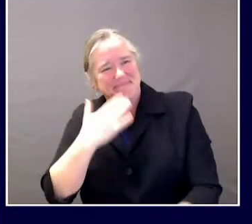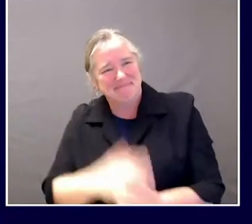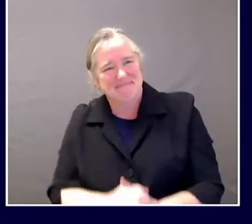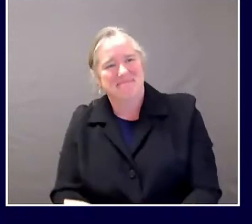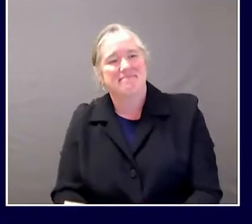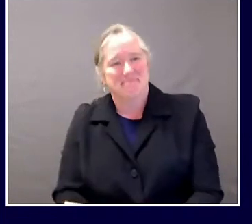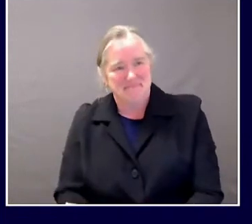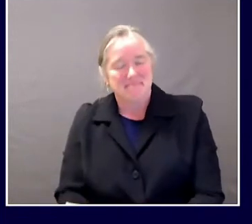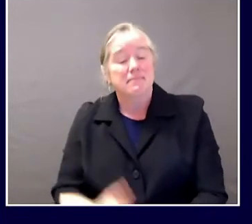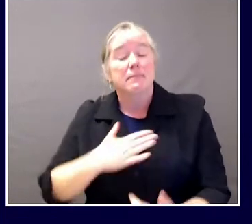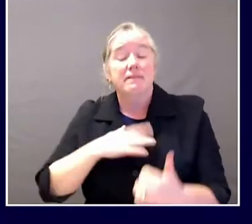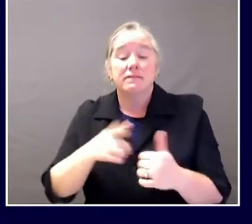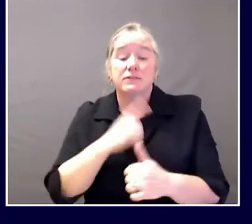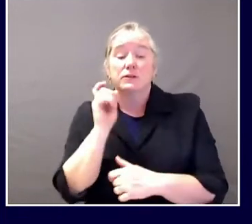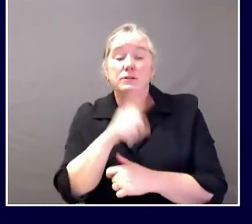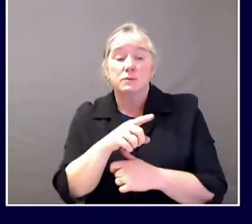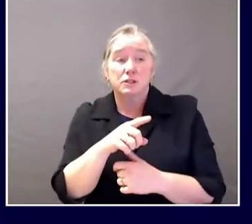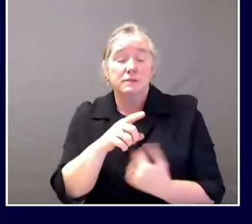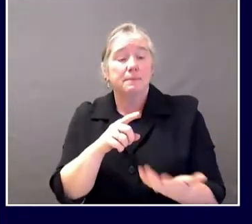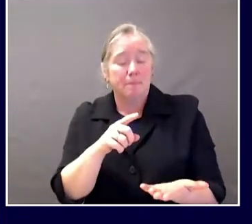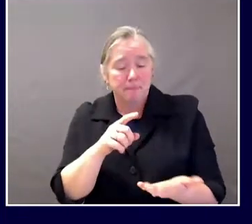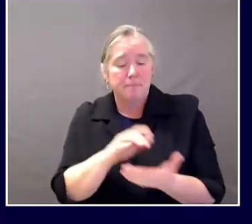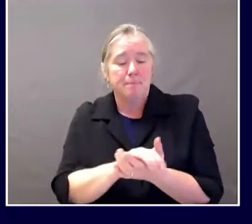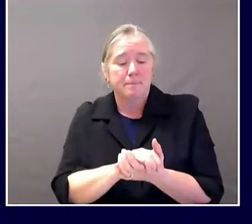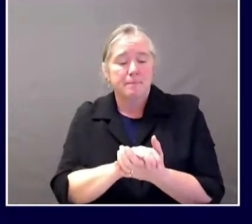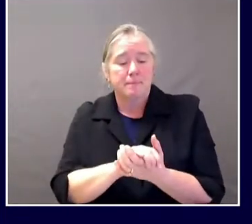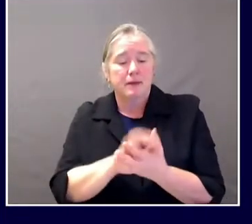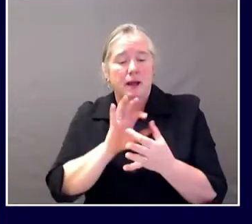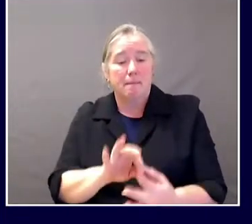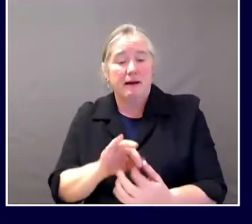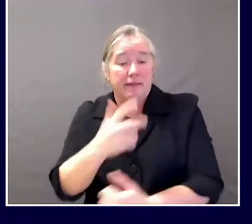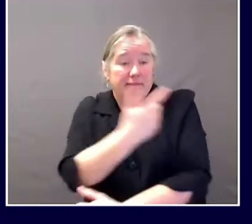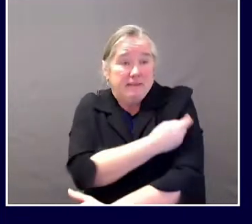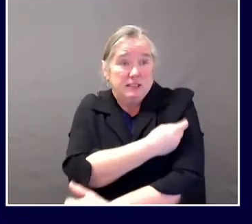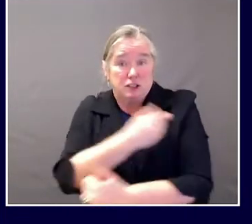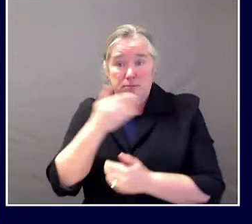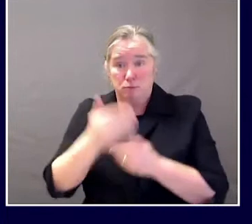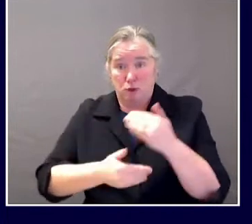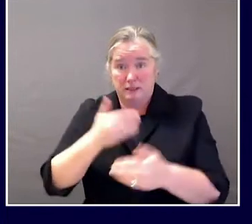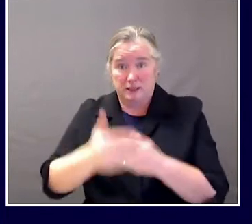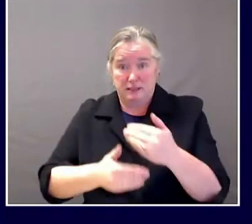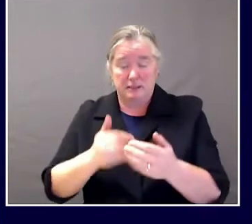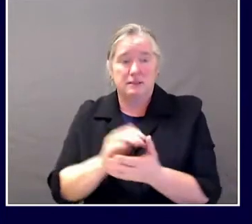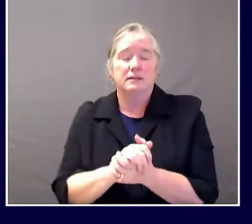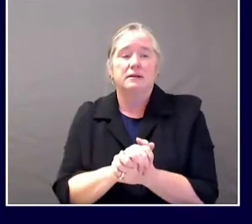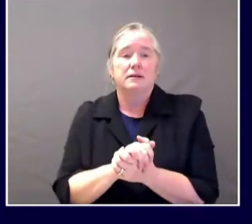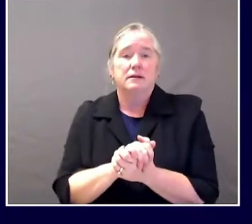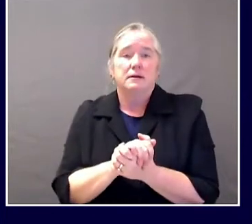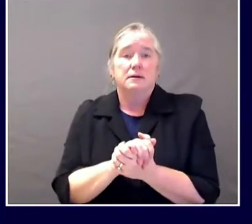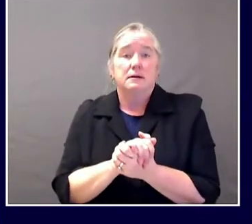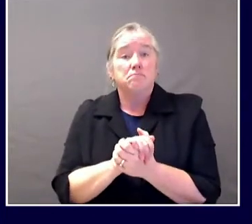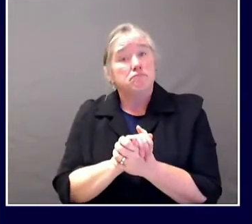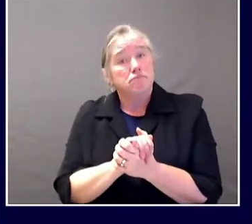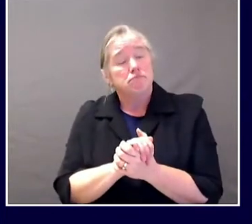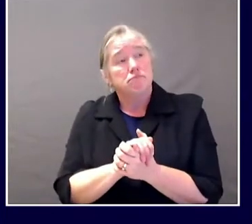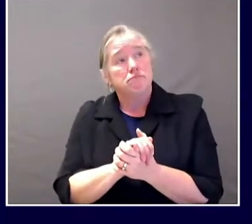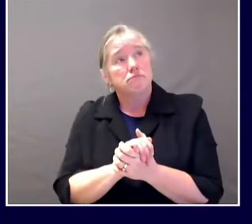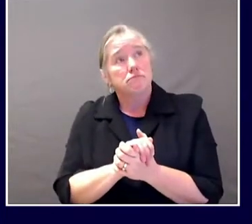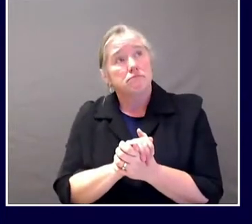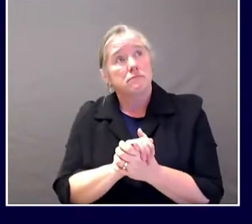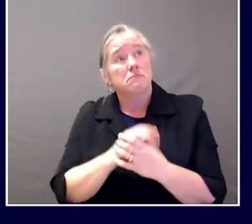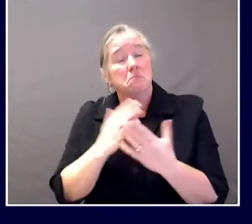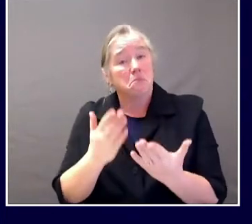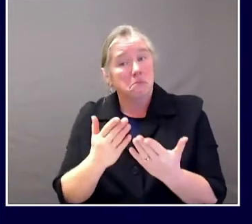questions today. My first question is about the vaccination process. Is there any way, or will there be any way for Mainers